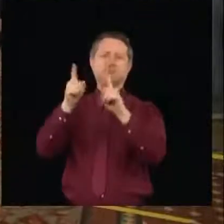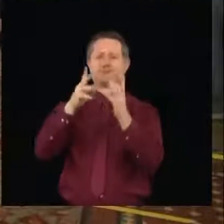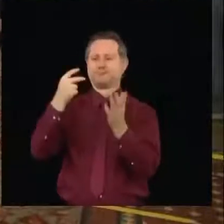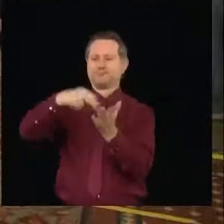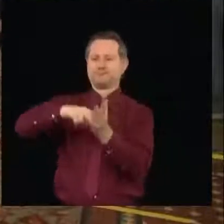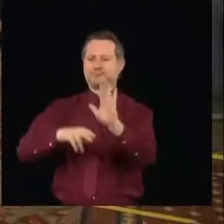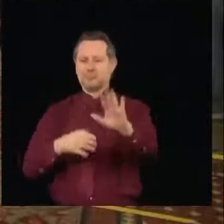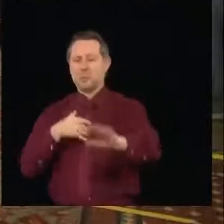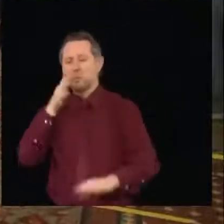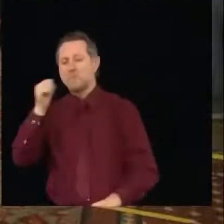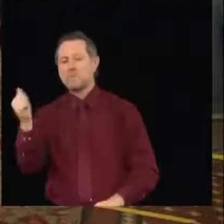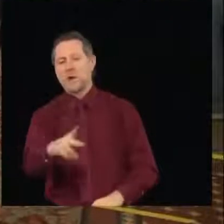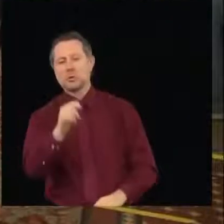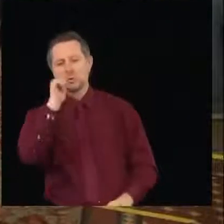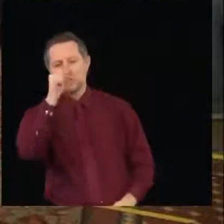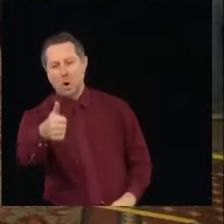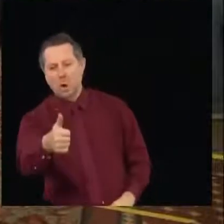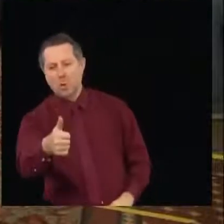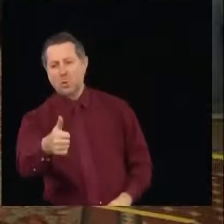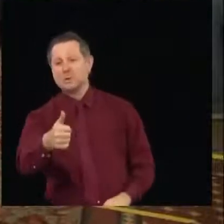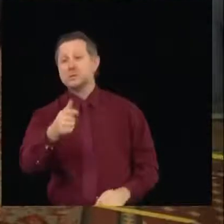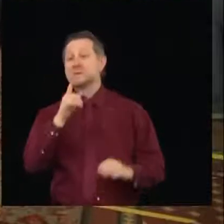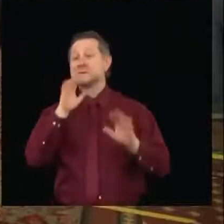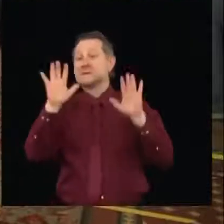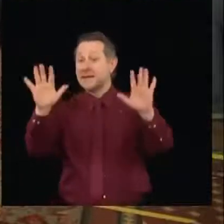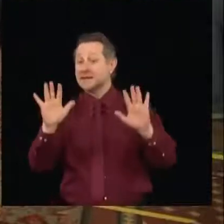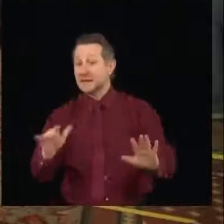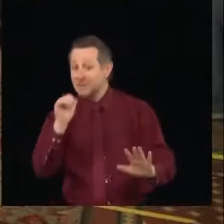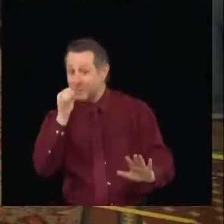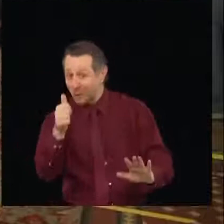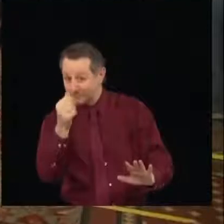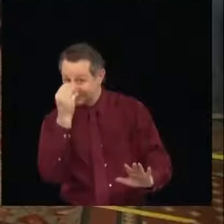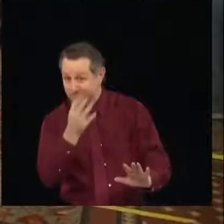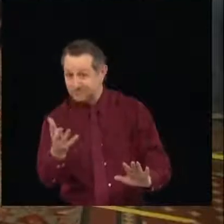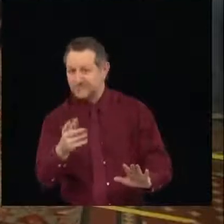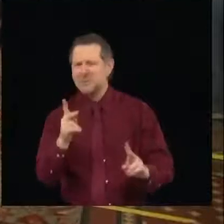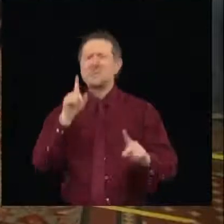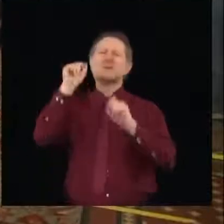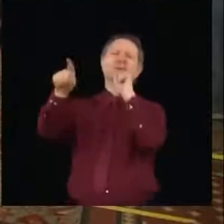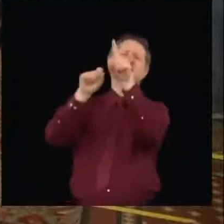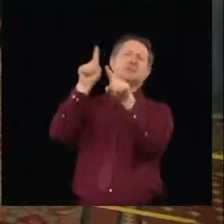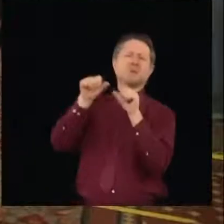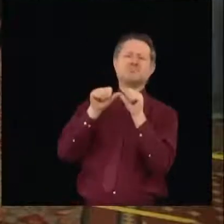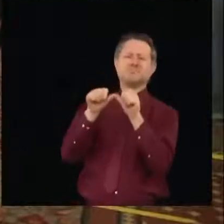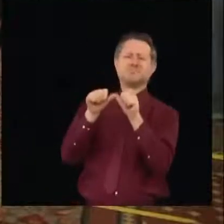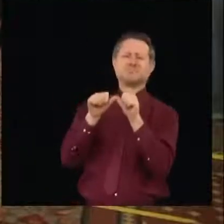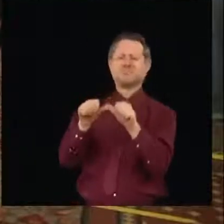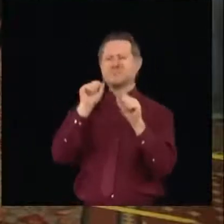tomorrow, Sunday. Governor, any word? Governor. Governor. Governor.